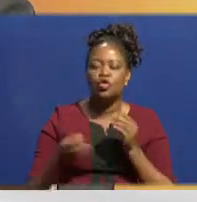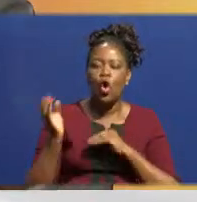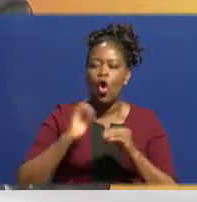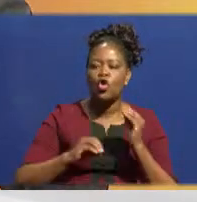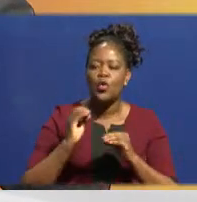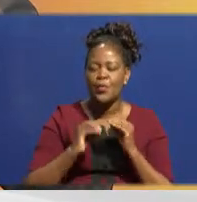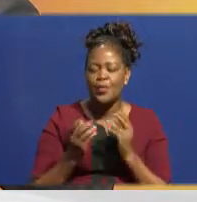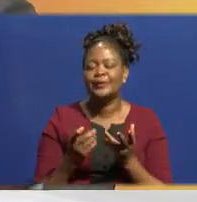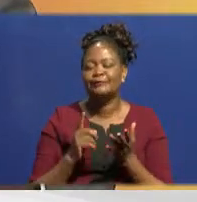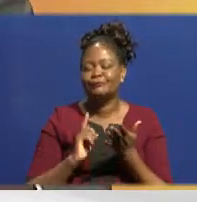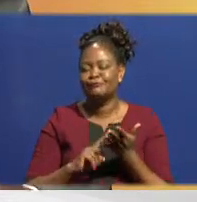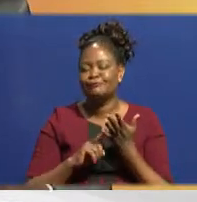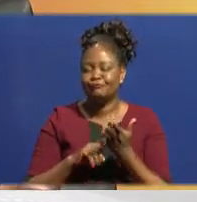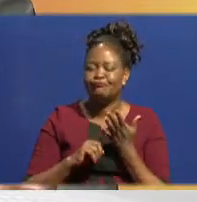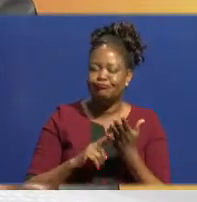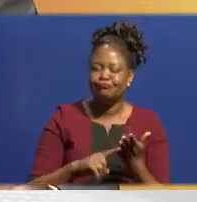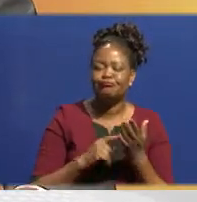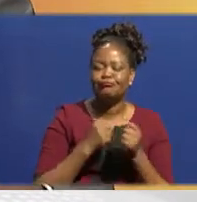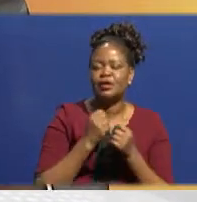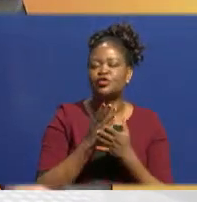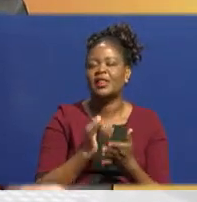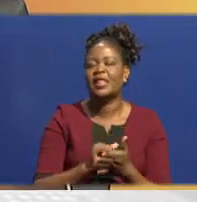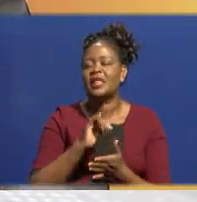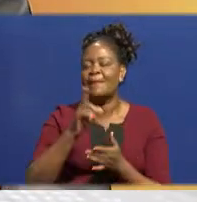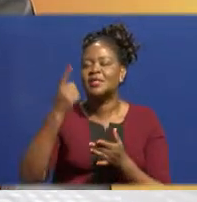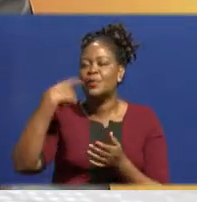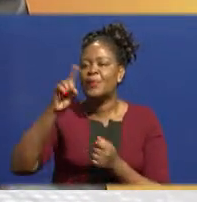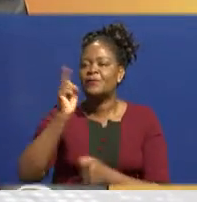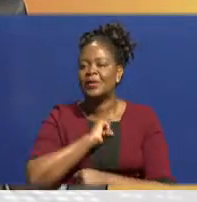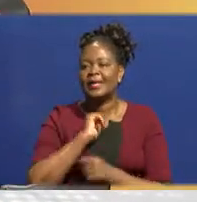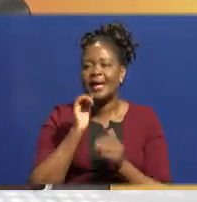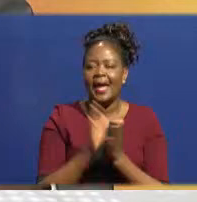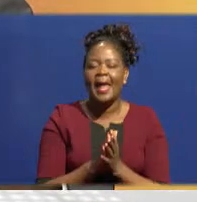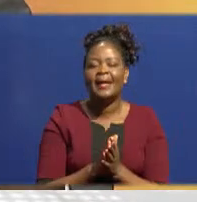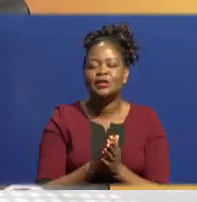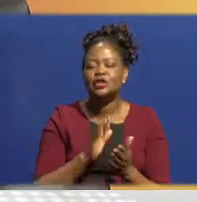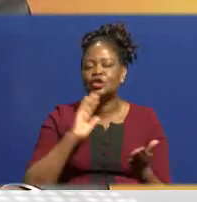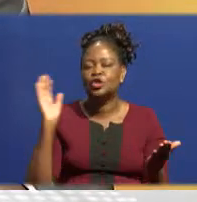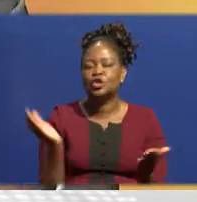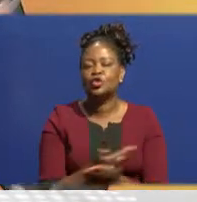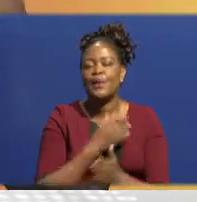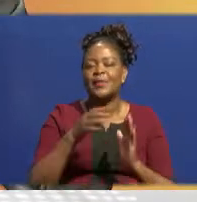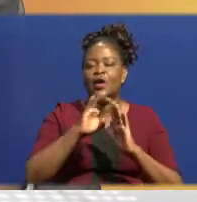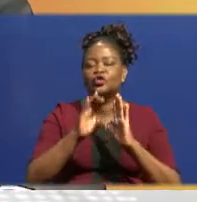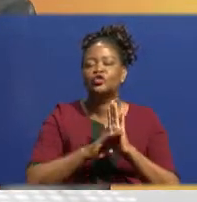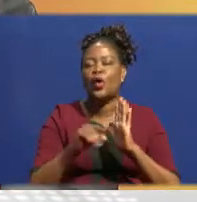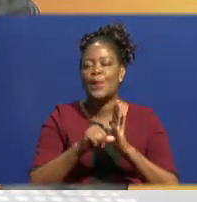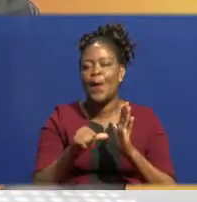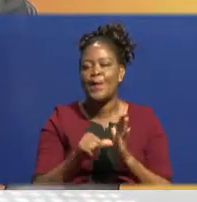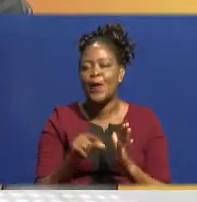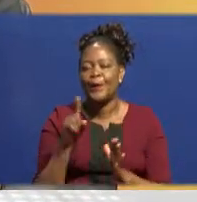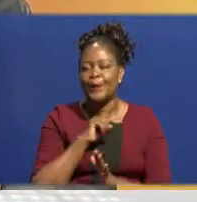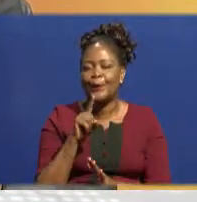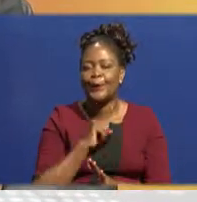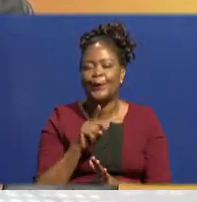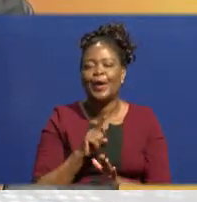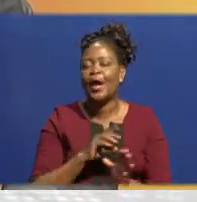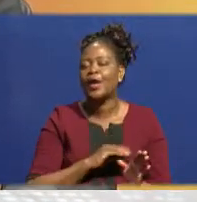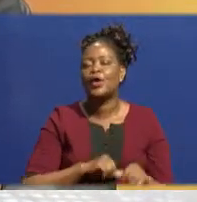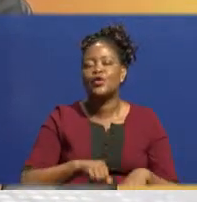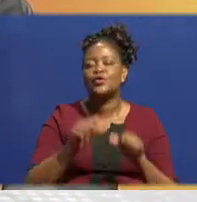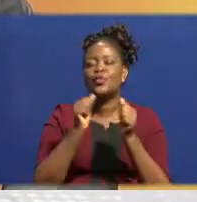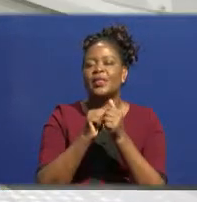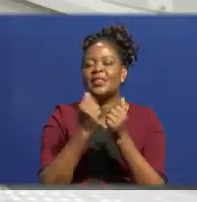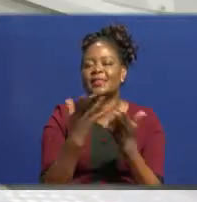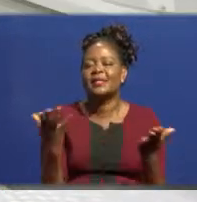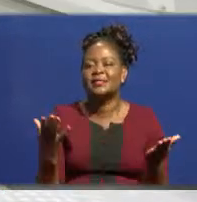in ensuring that these bills are in place so that we can eliminate the constitutional crisis and move on to other things. Dr. Sun,